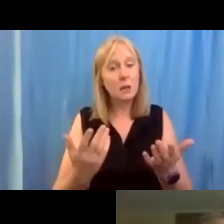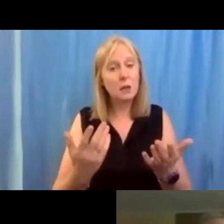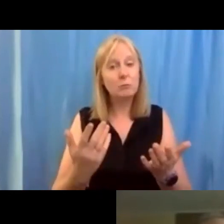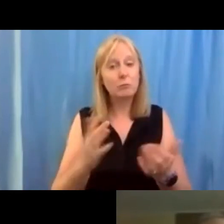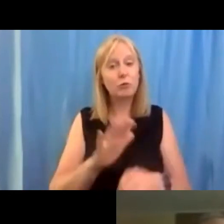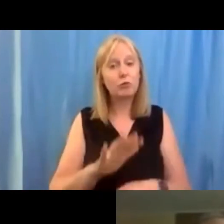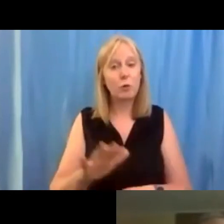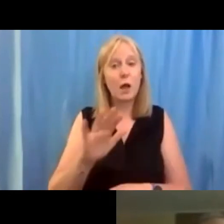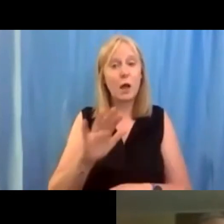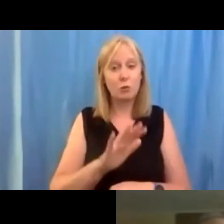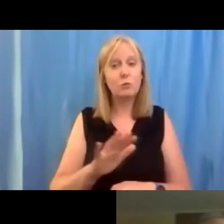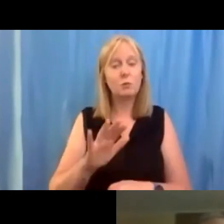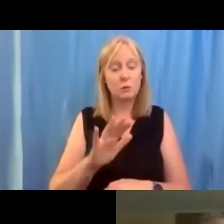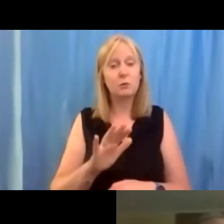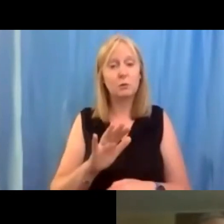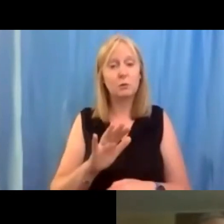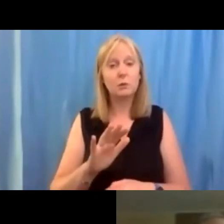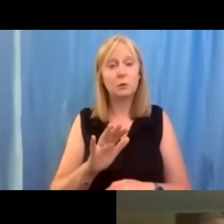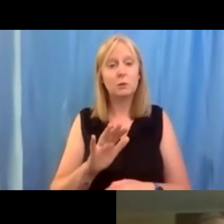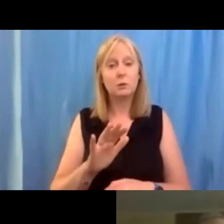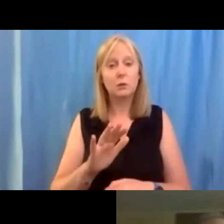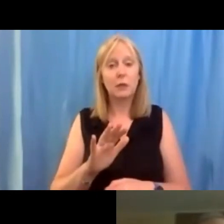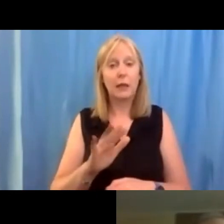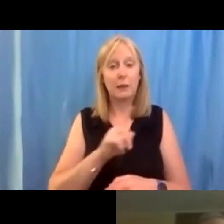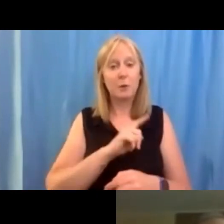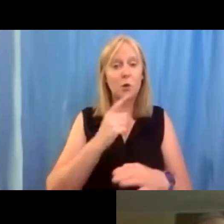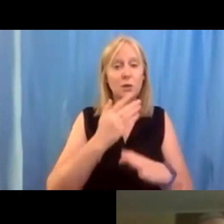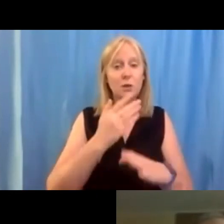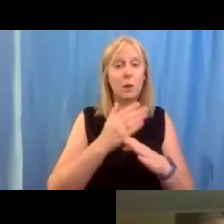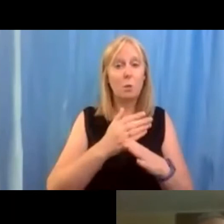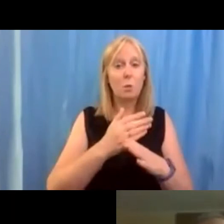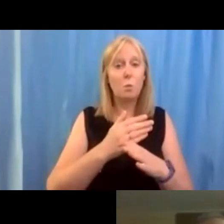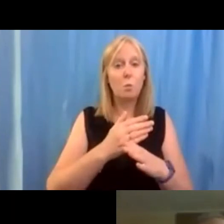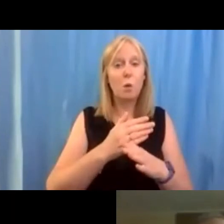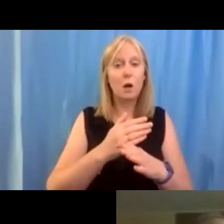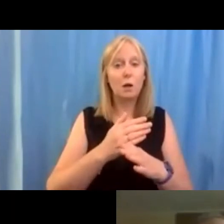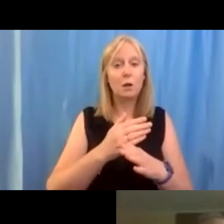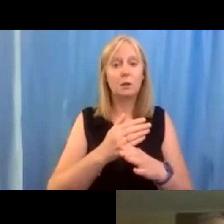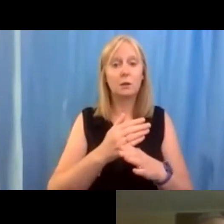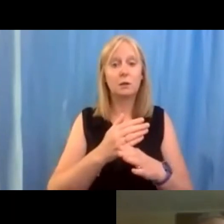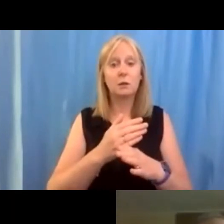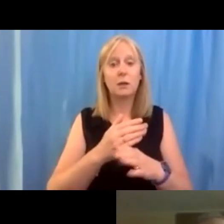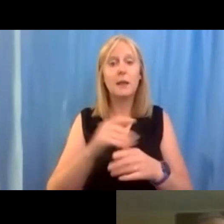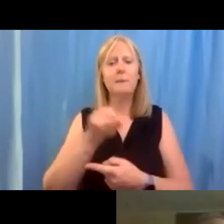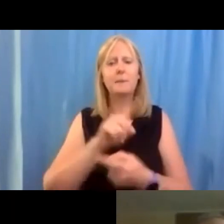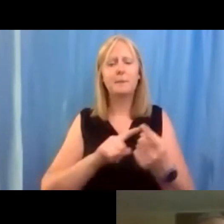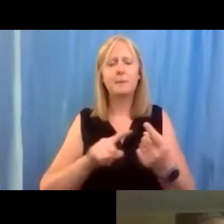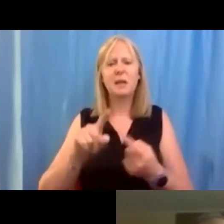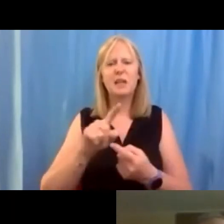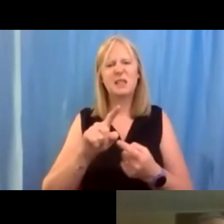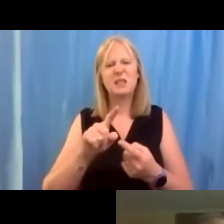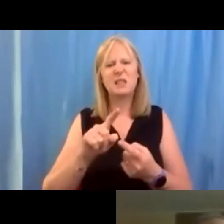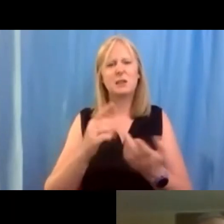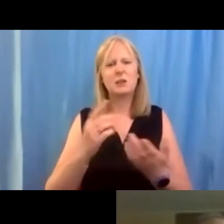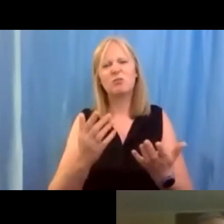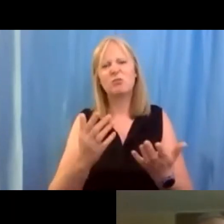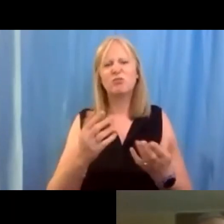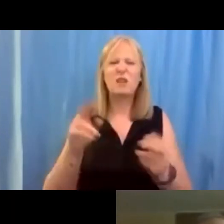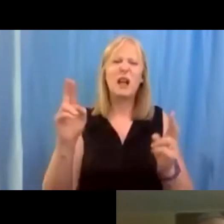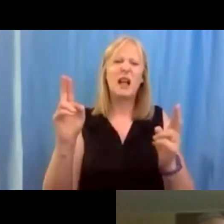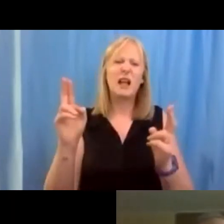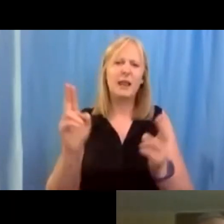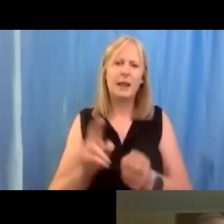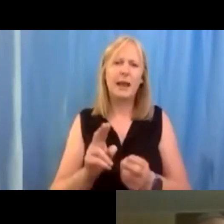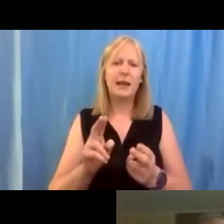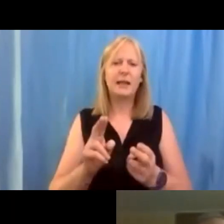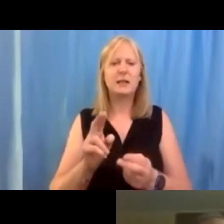on a public appointment, just all the work. The actual meetings are probably less. Meetings, I